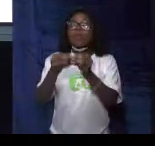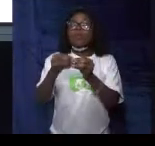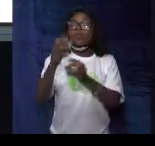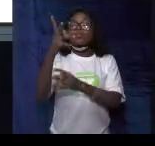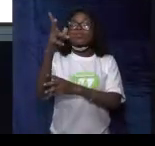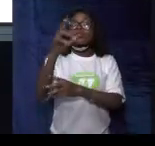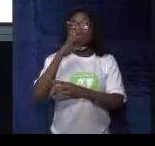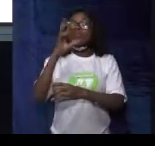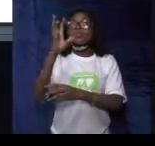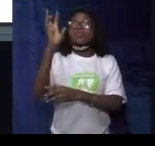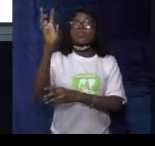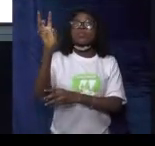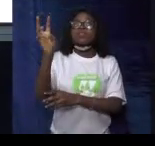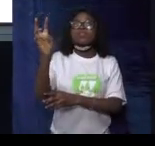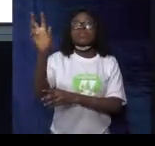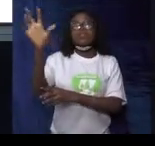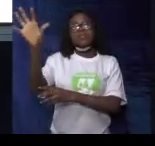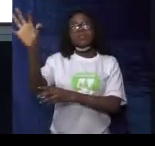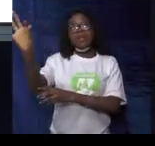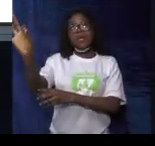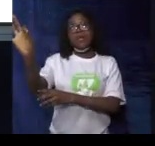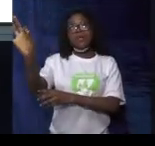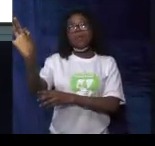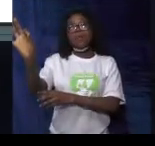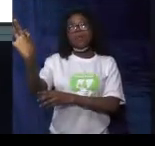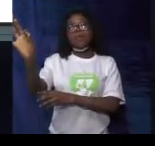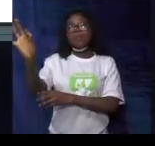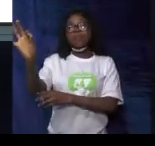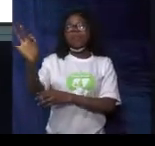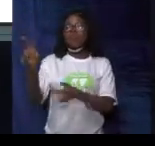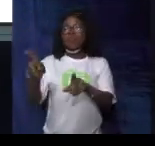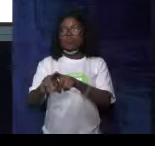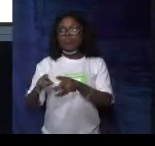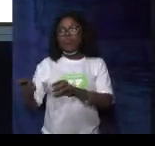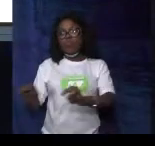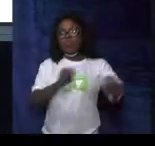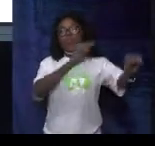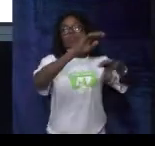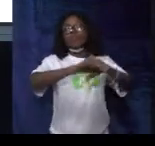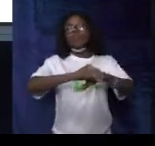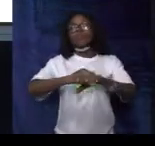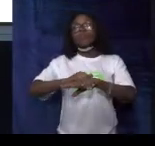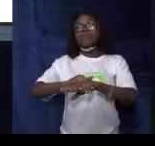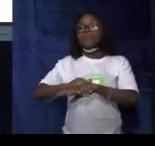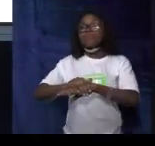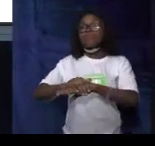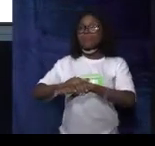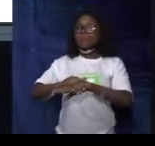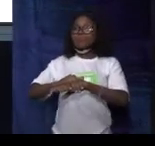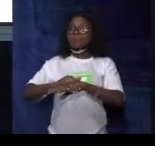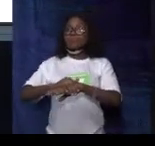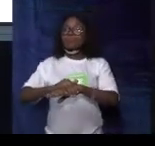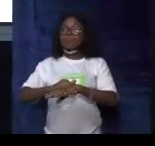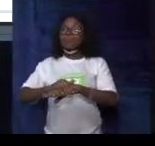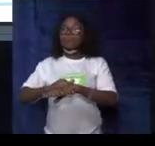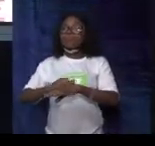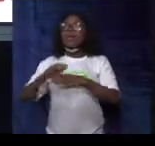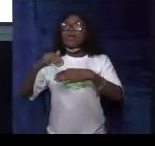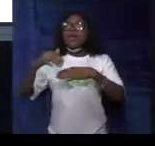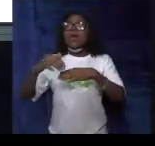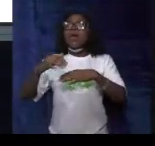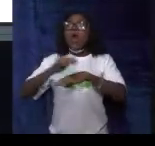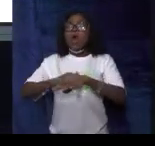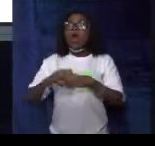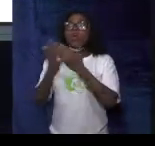3 gives us 69, and that's how we arrive at this answer, 69 cupcakes. So moving on.